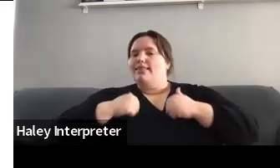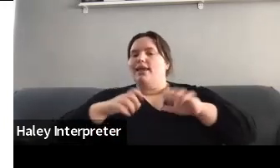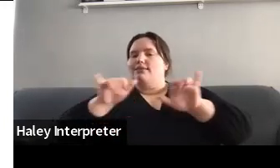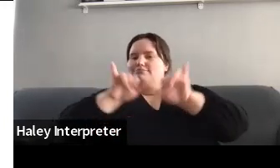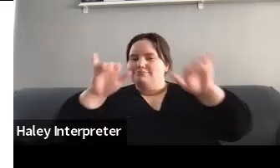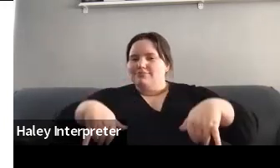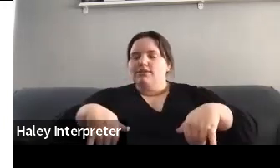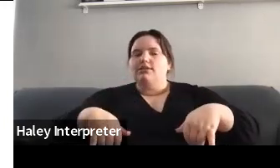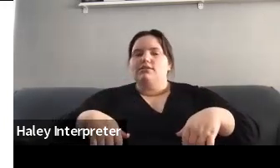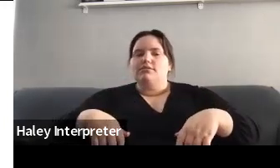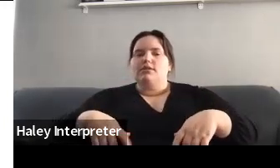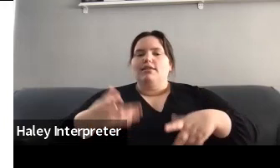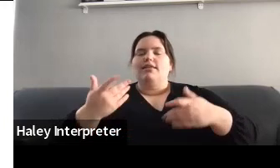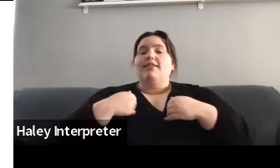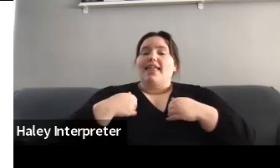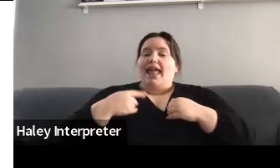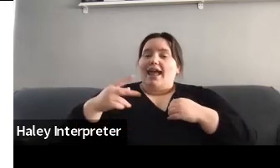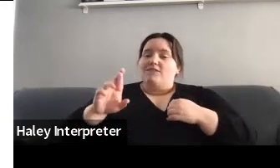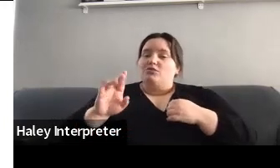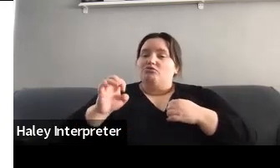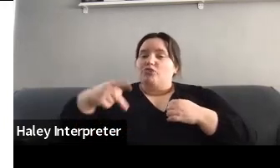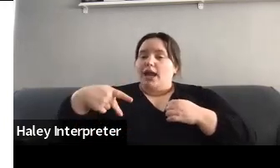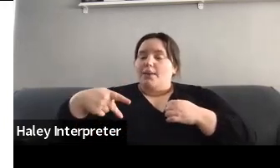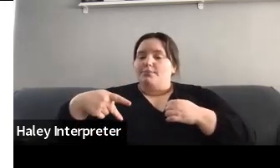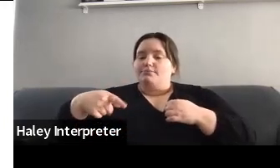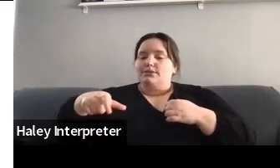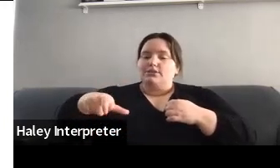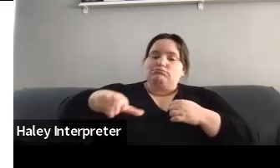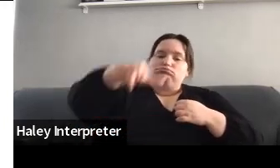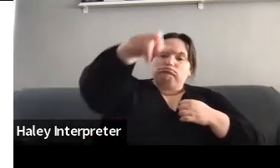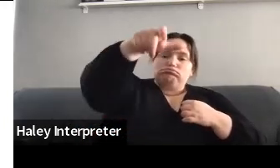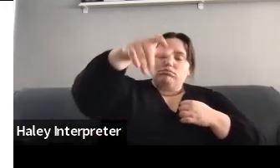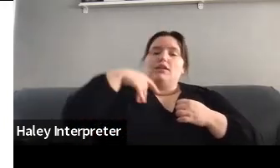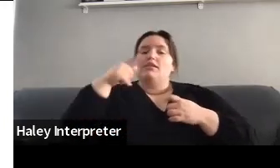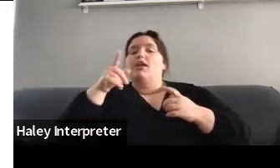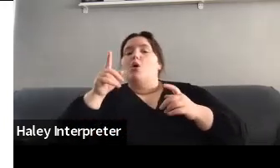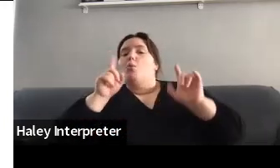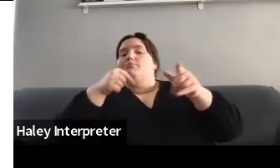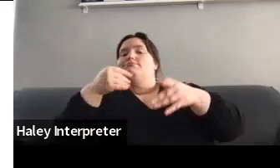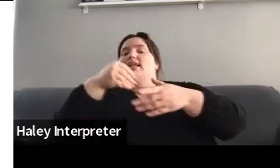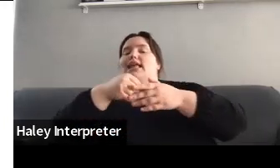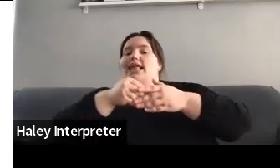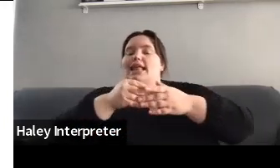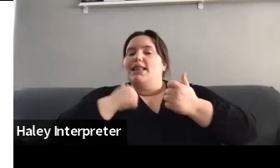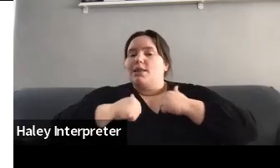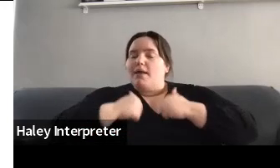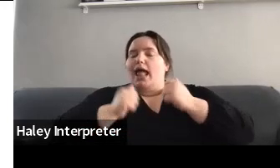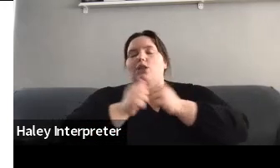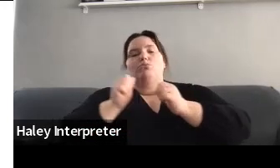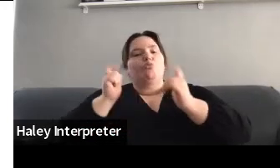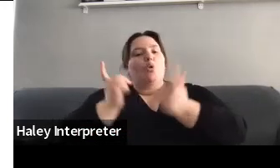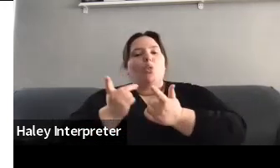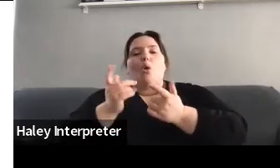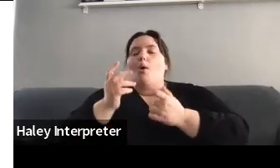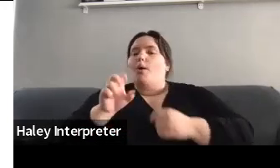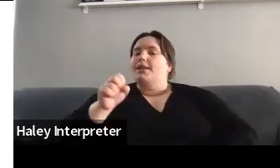have pet ramps that go up into their pet baths, with all the shampoo and all the